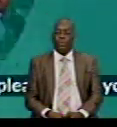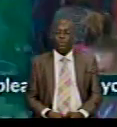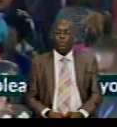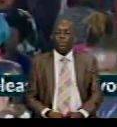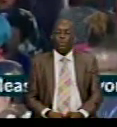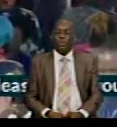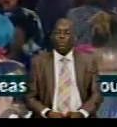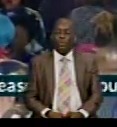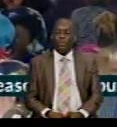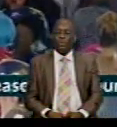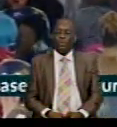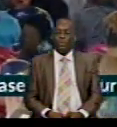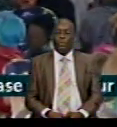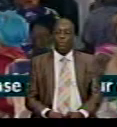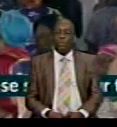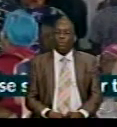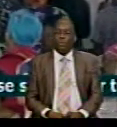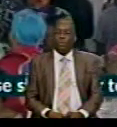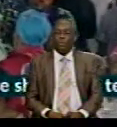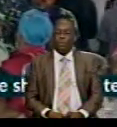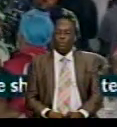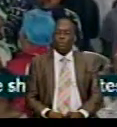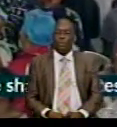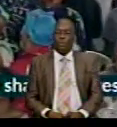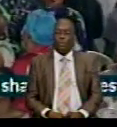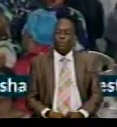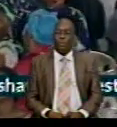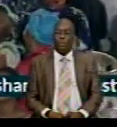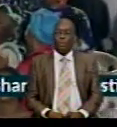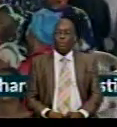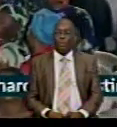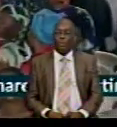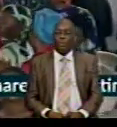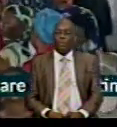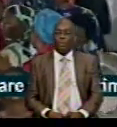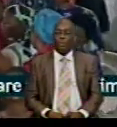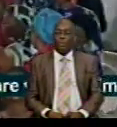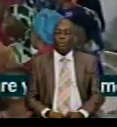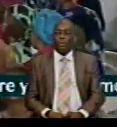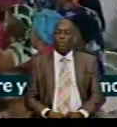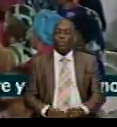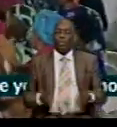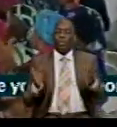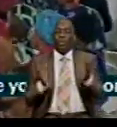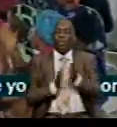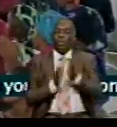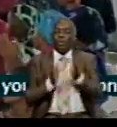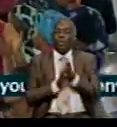Another crutch in front of the wheelchair. Please put your hands together for Jesus.